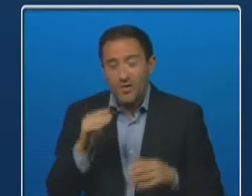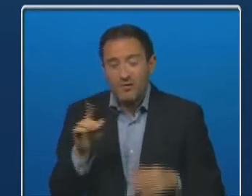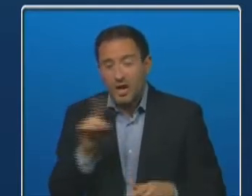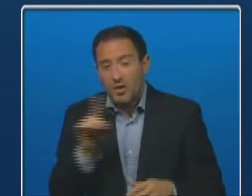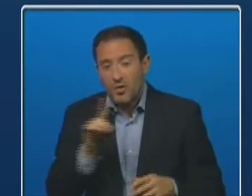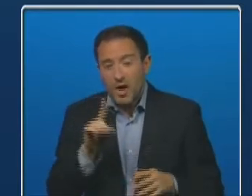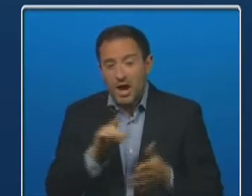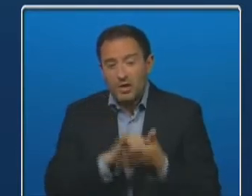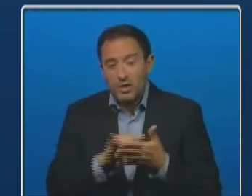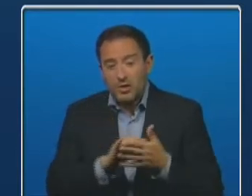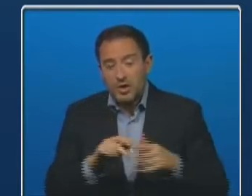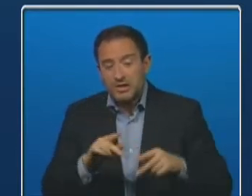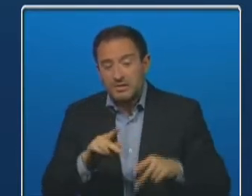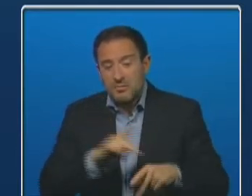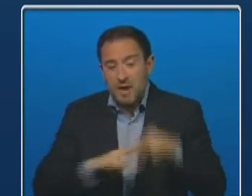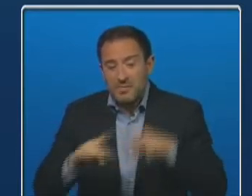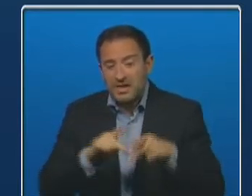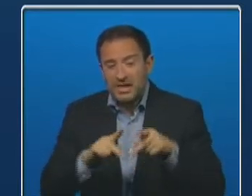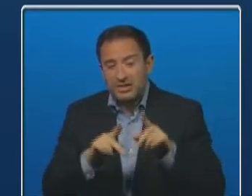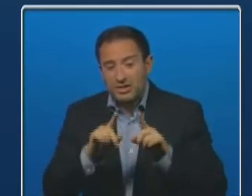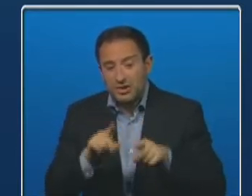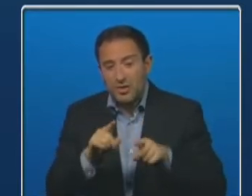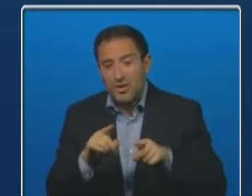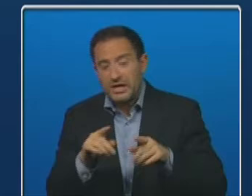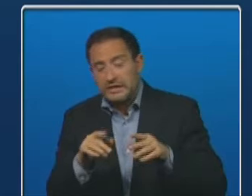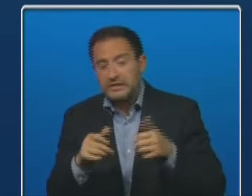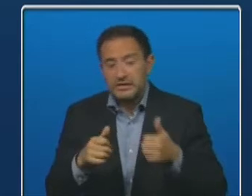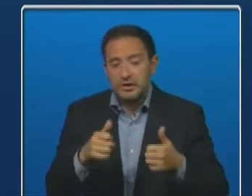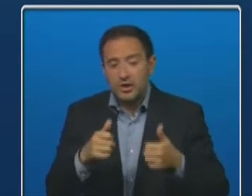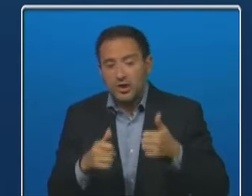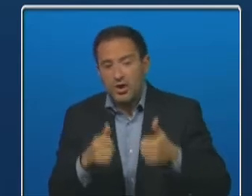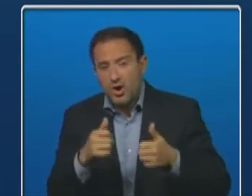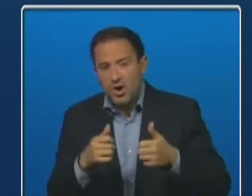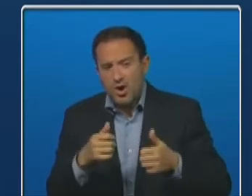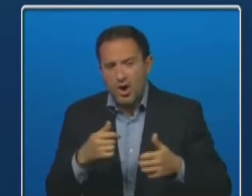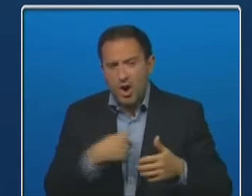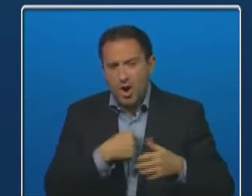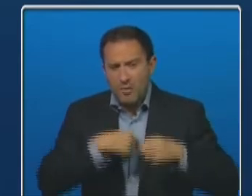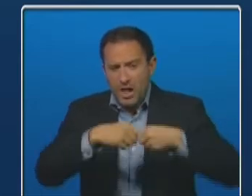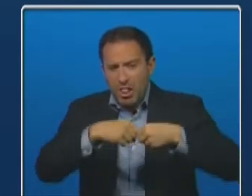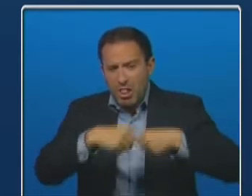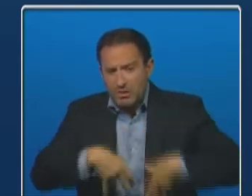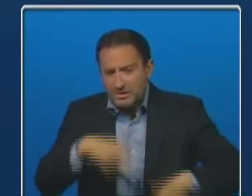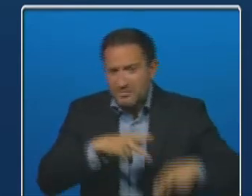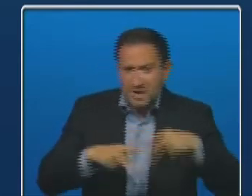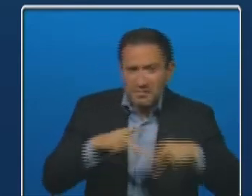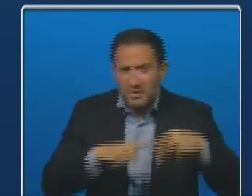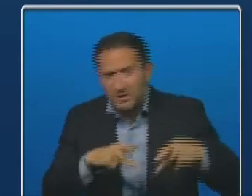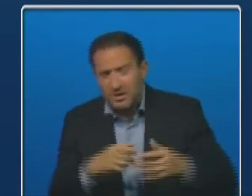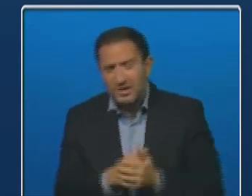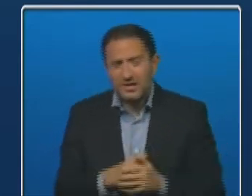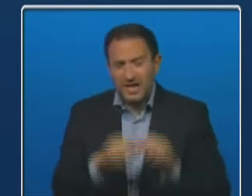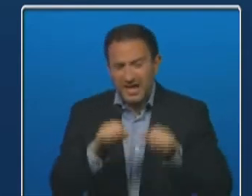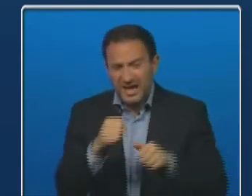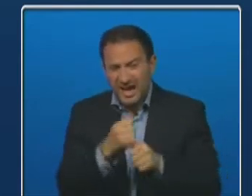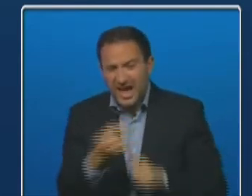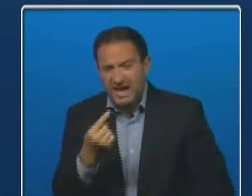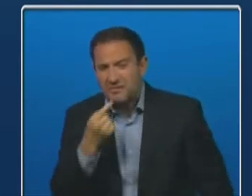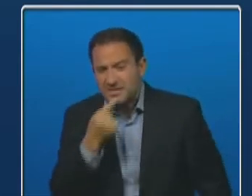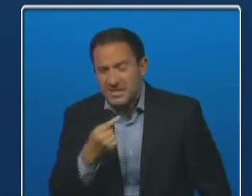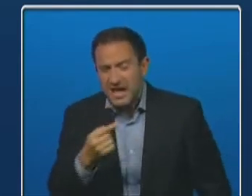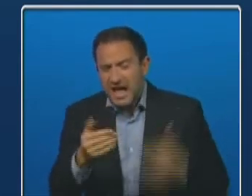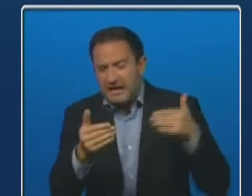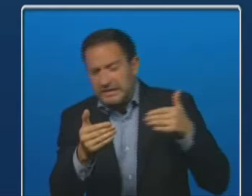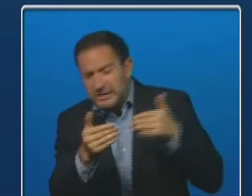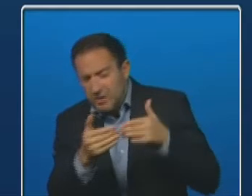of which states they're moving to or that we're losing people to? And can any of you tell me how close New